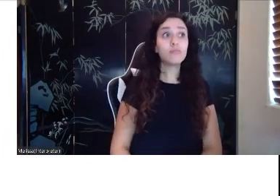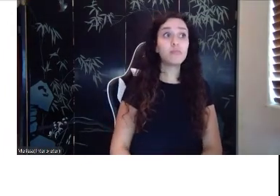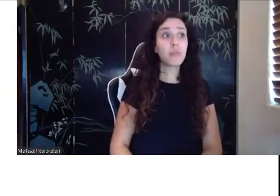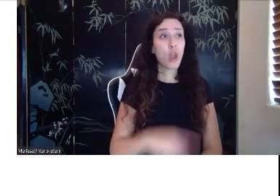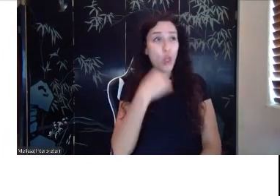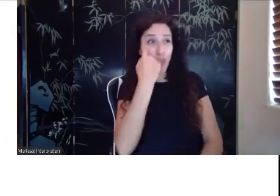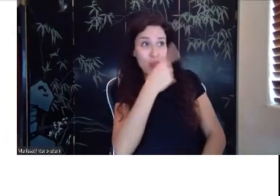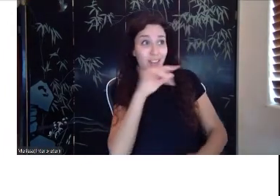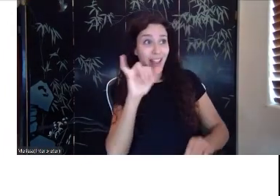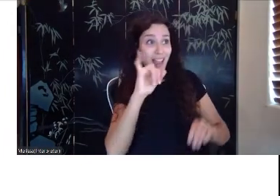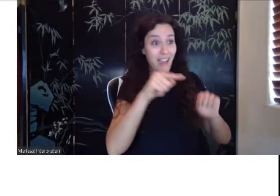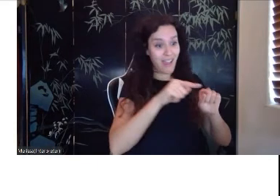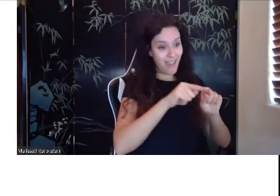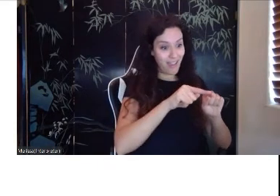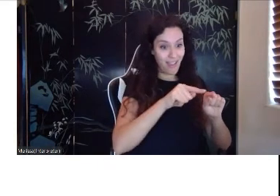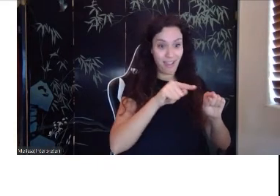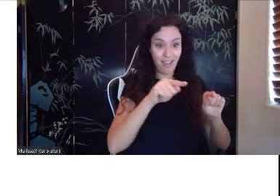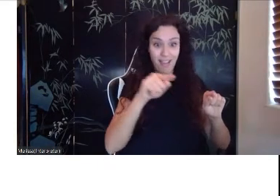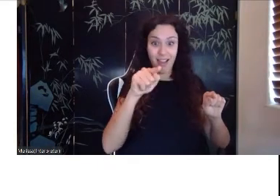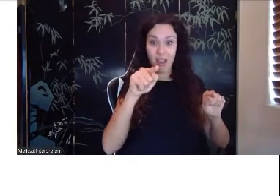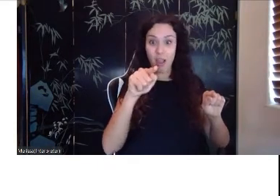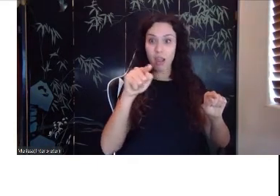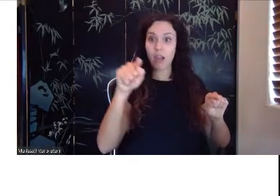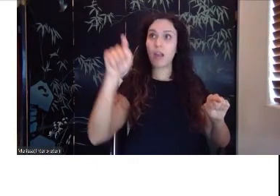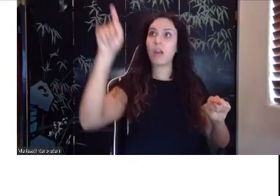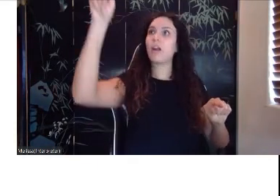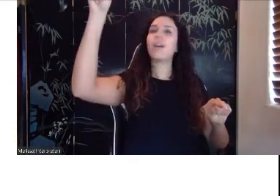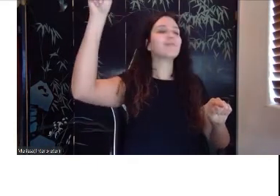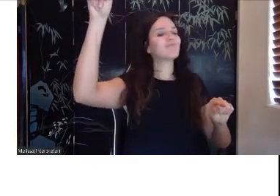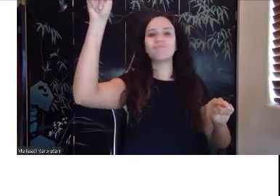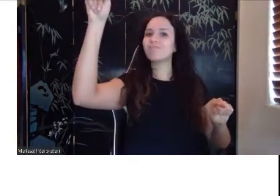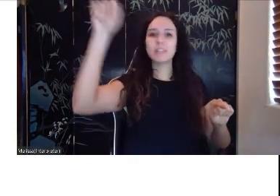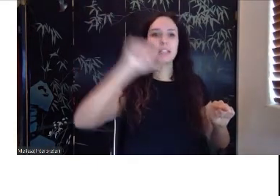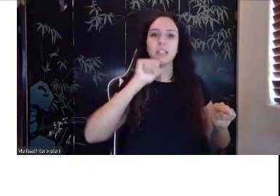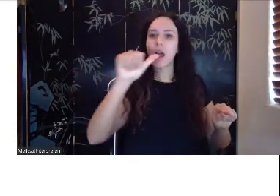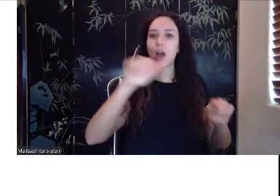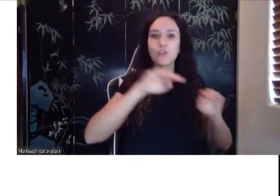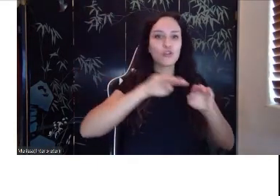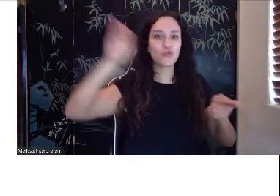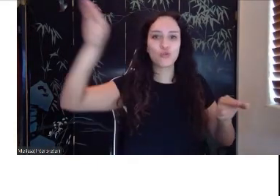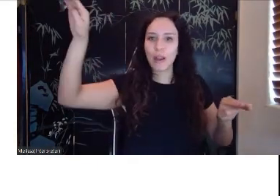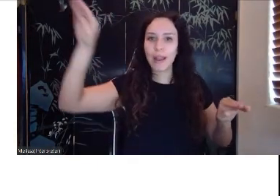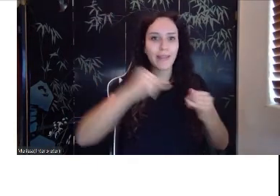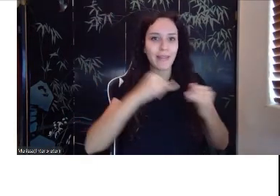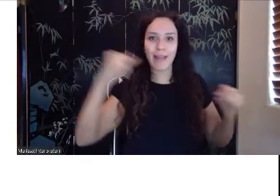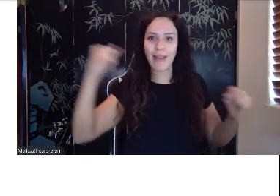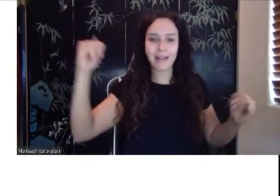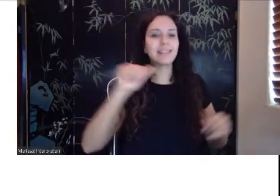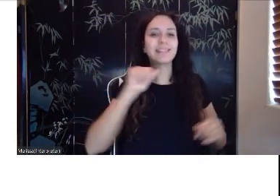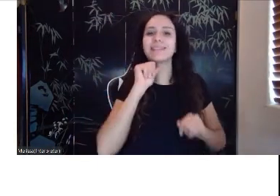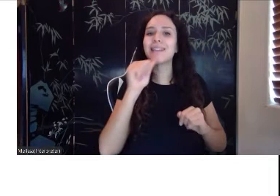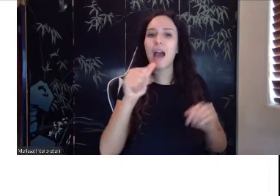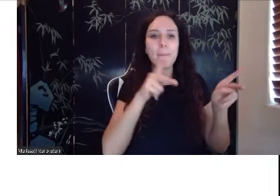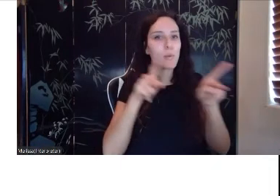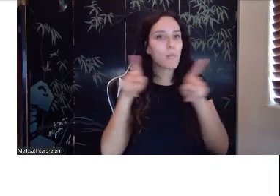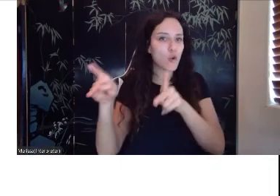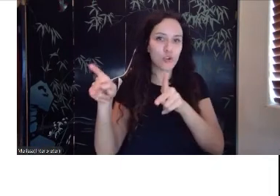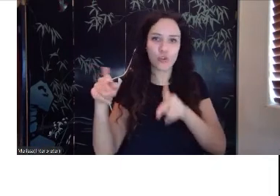it looks like it could be a straight line and go through the origin, but then it curves up, so it's no longer a straight line, so not